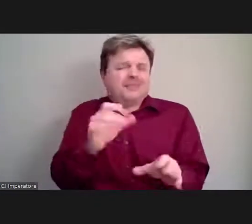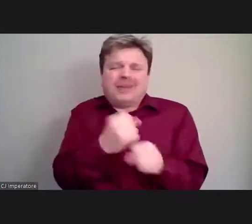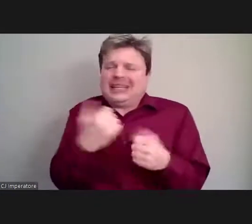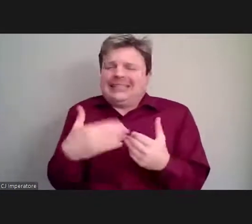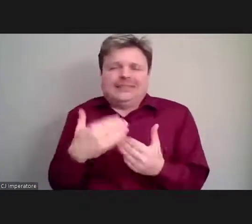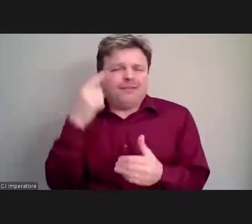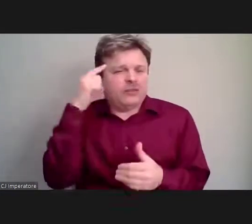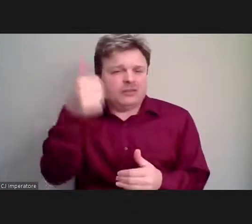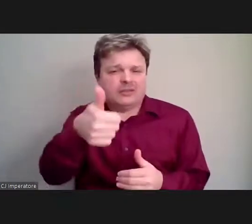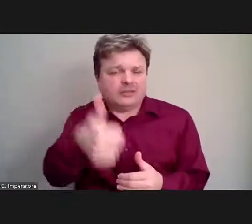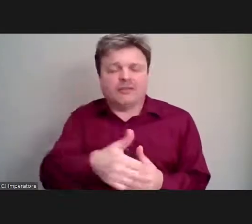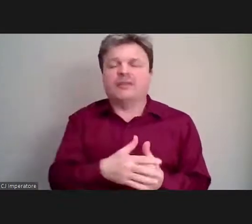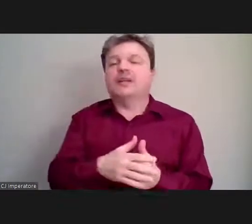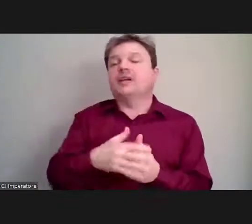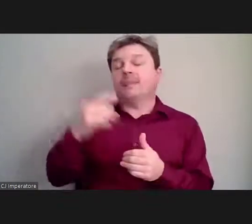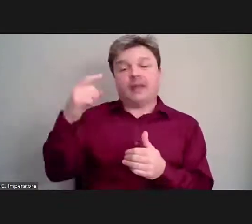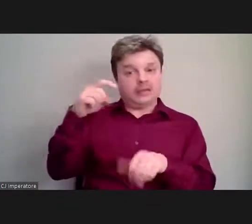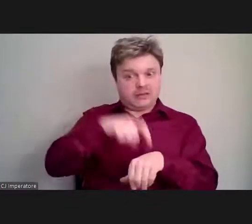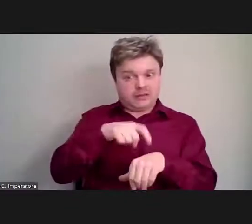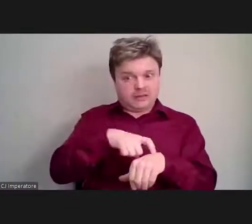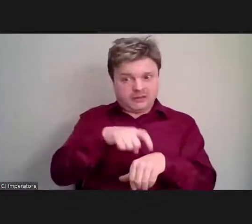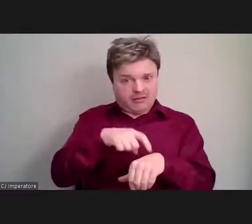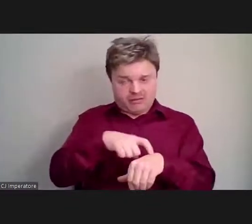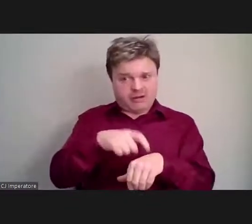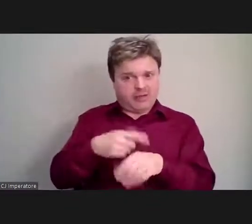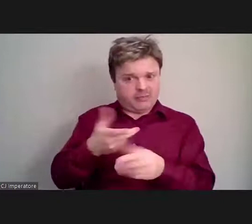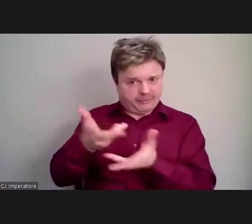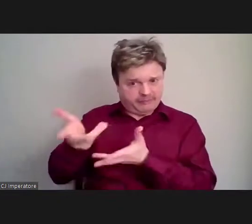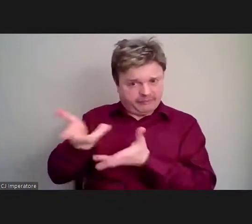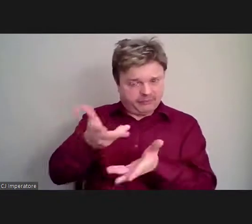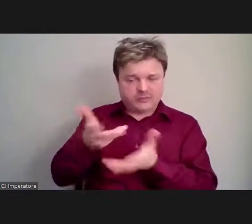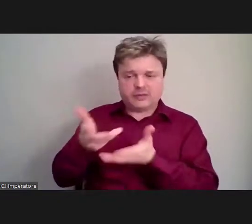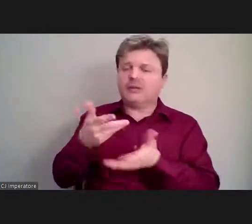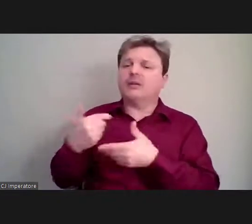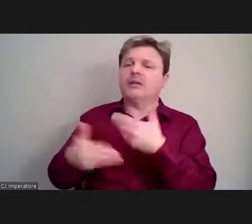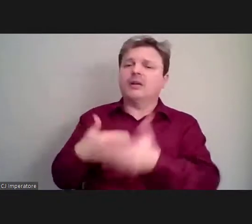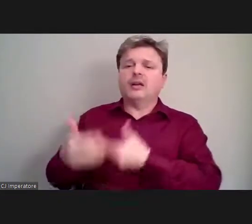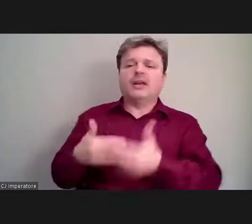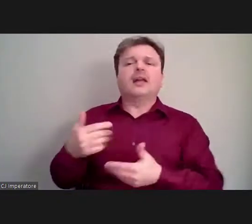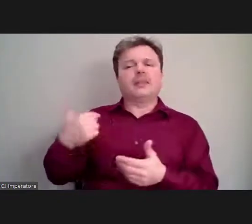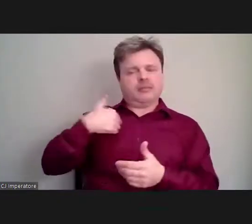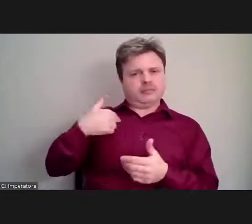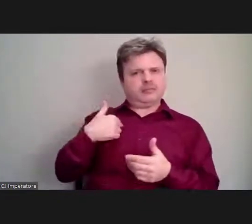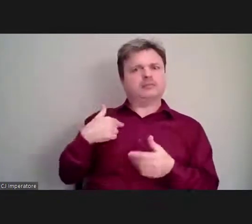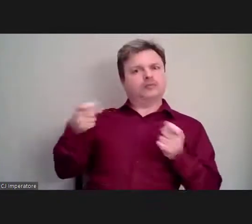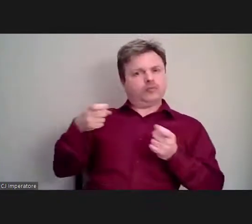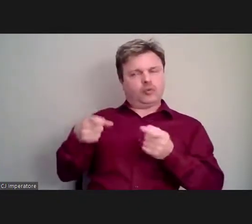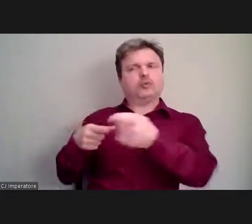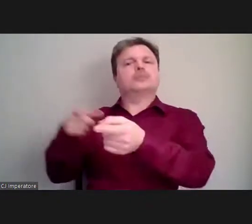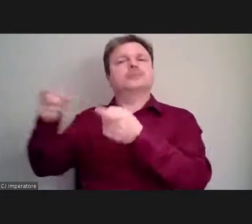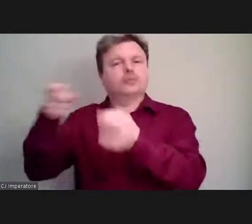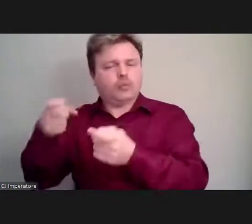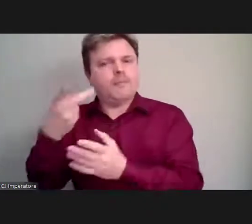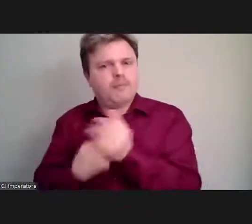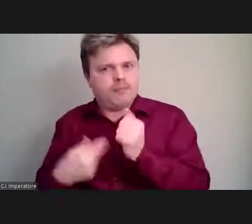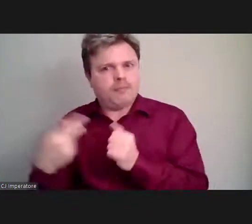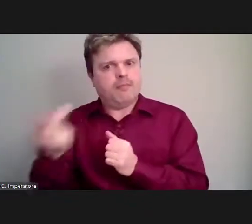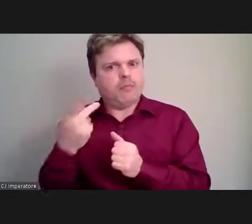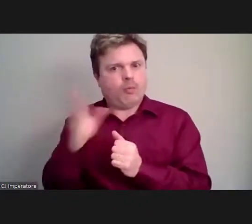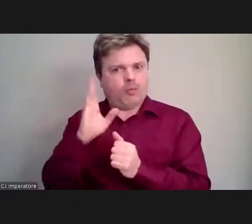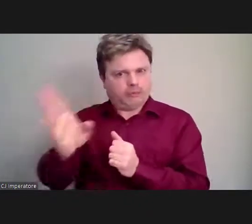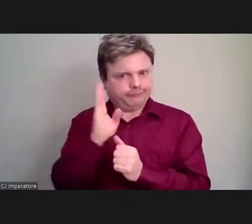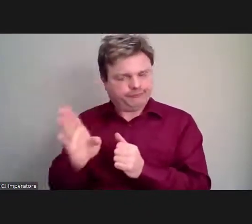really governed by both of you and what you expect to get done during that period of time you